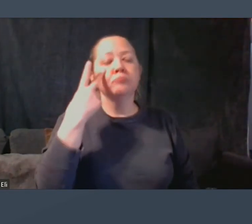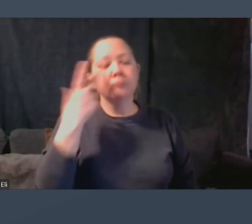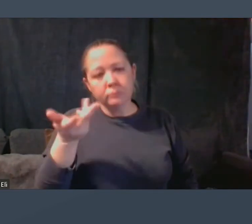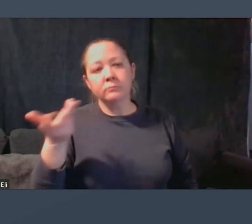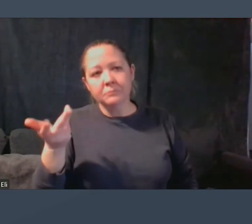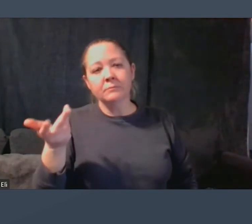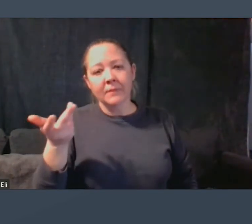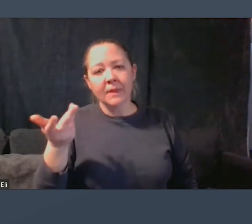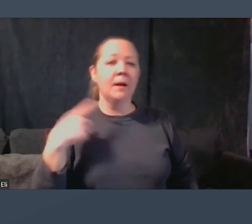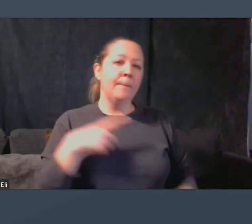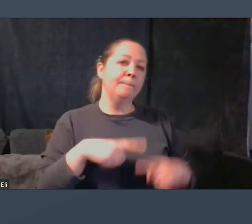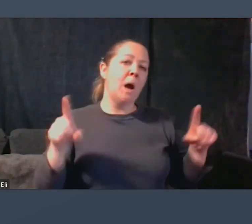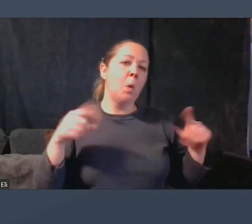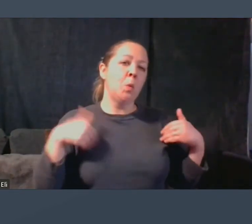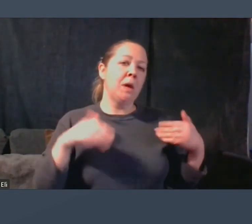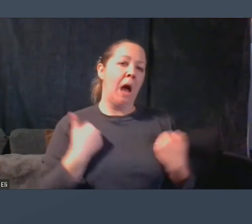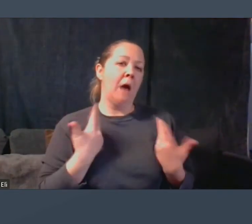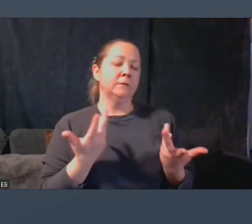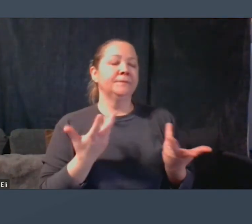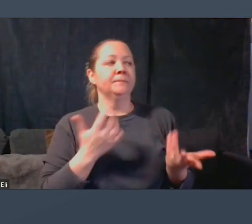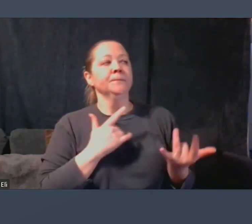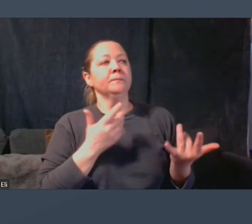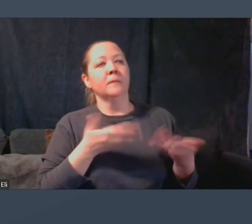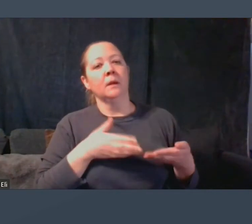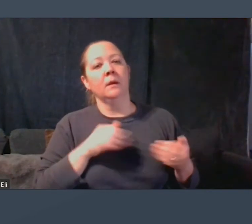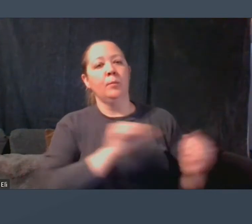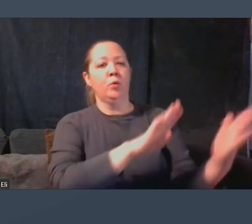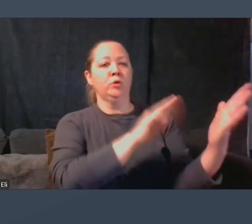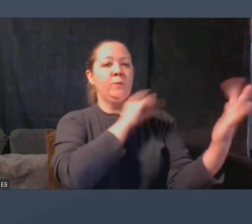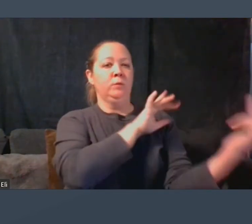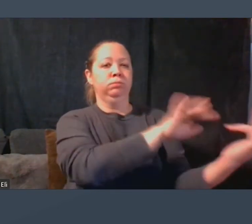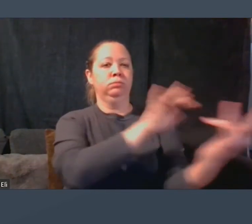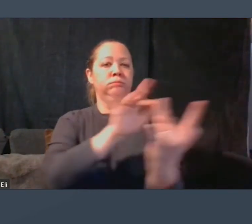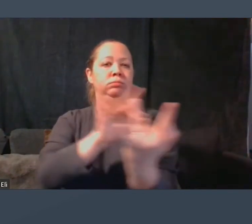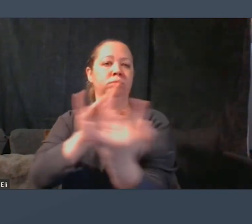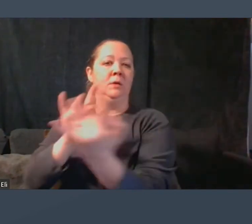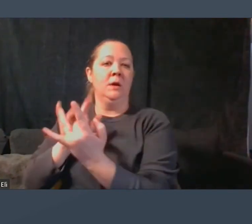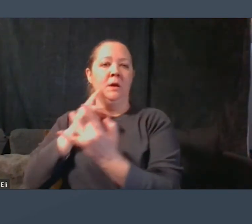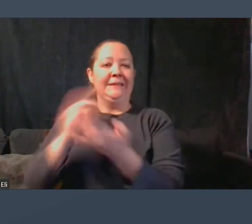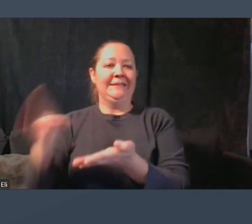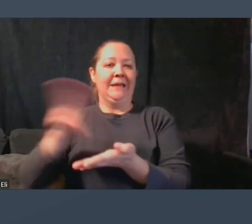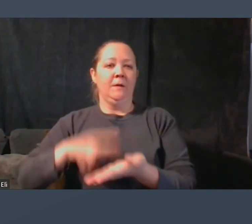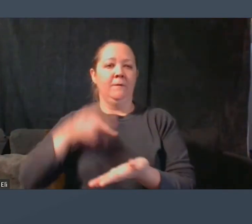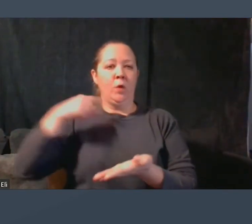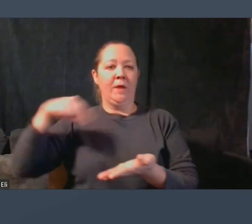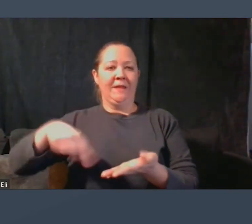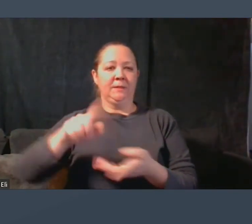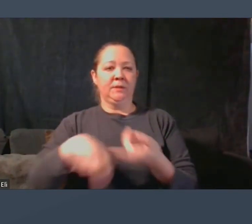But we have ways of reaching at least the people who have signed up on this case. I can't commit to that,